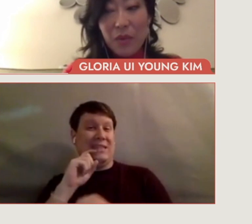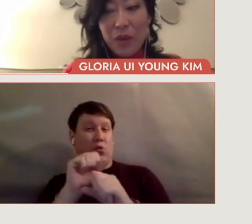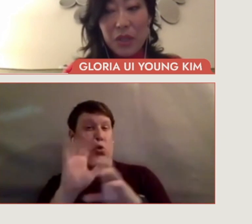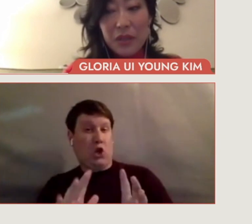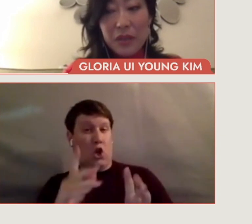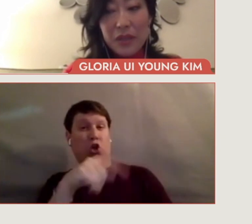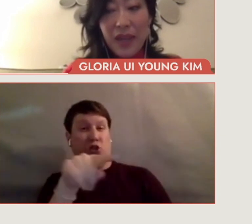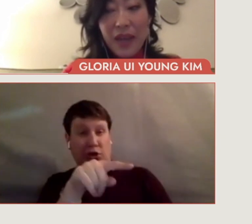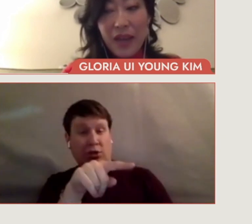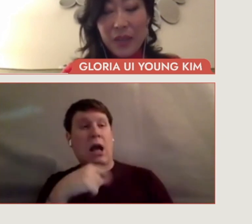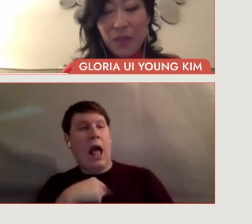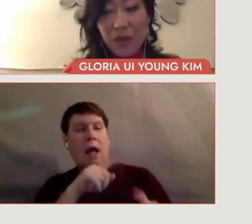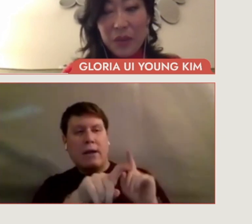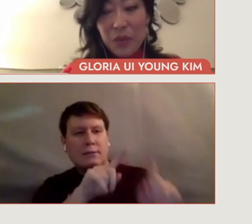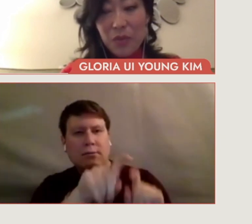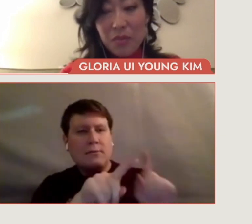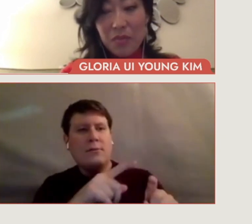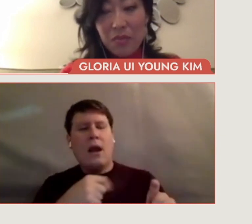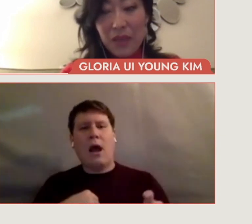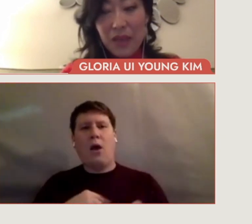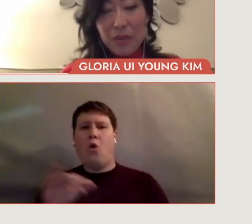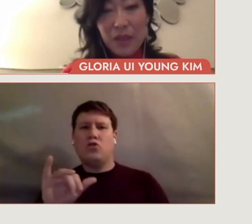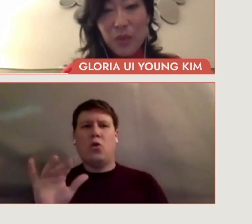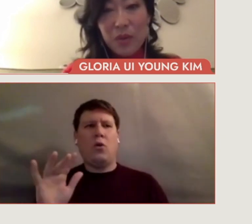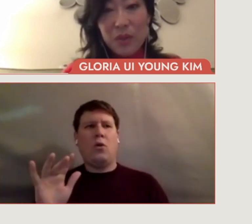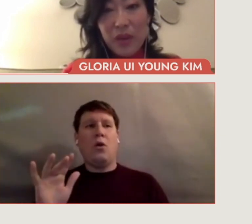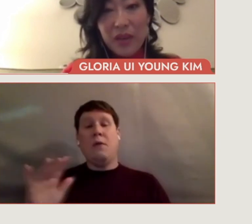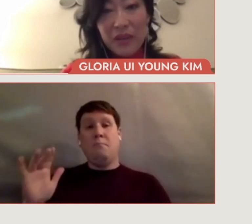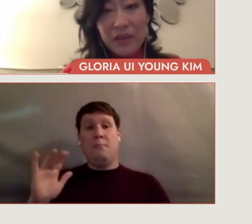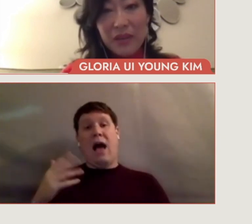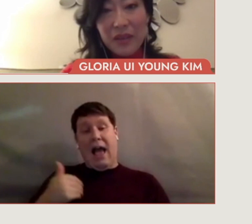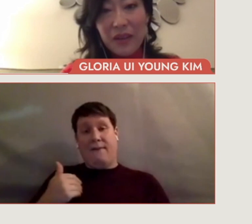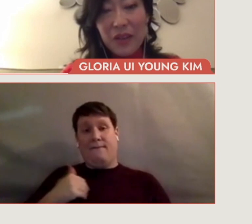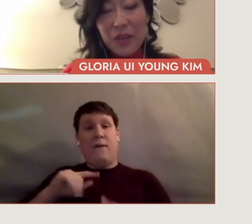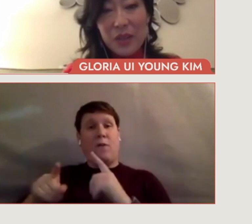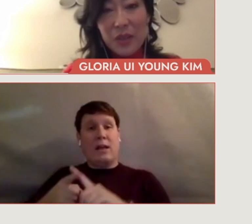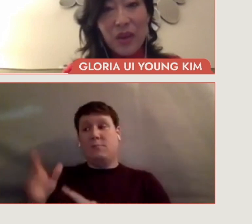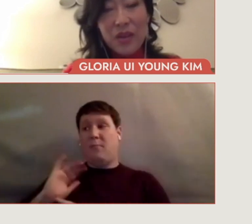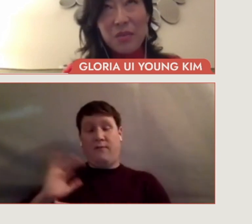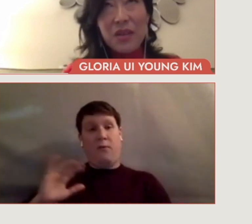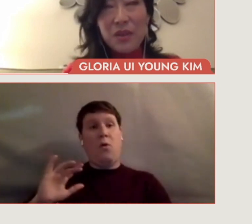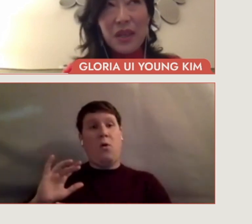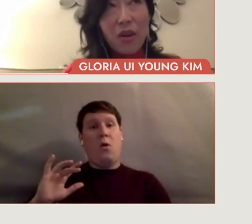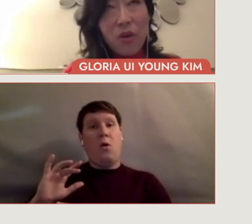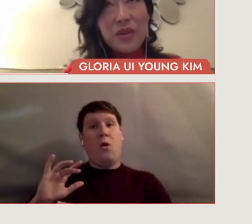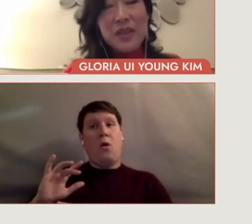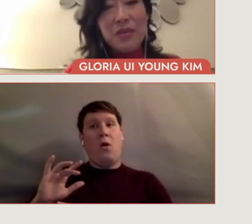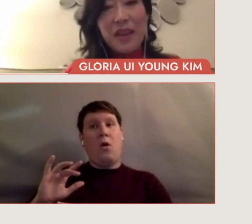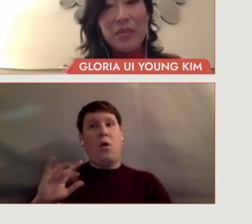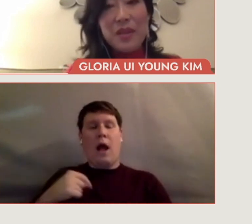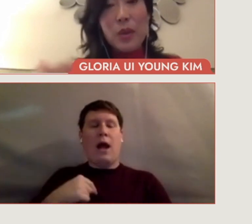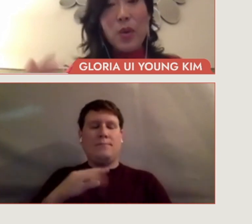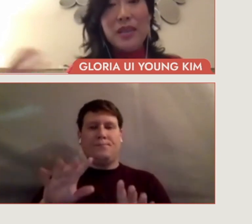asked them questions. I had some friends who became sex workers as well. To me, it was like, oh, this is